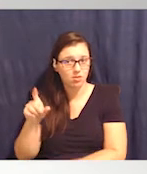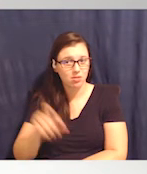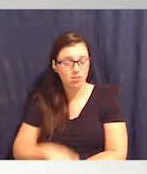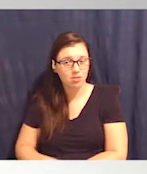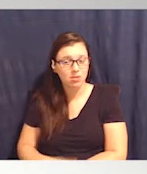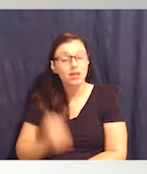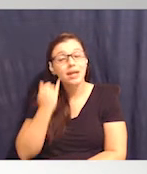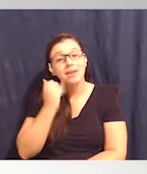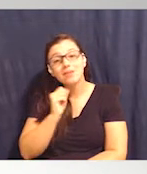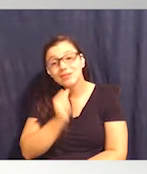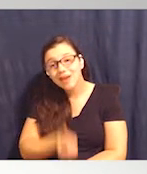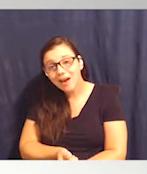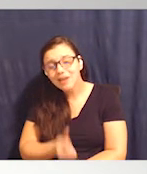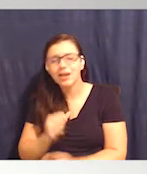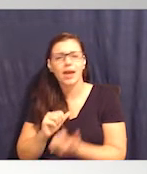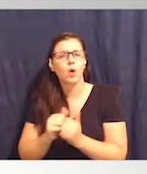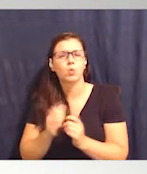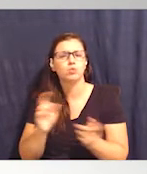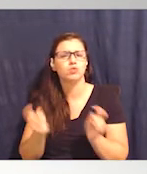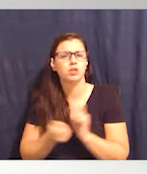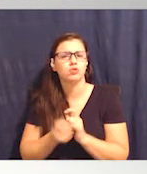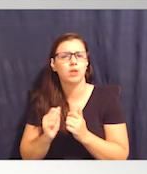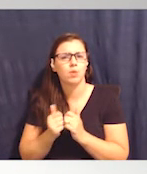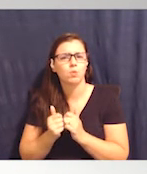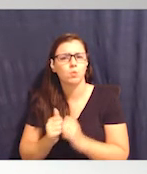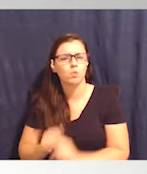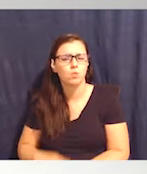change? What can you do to change?